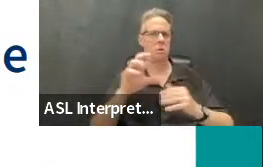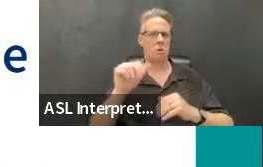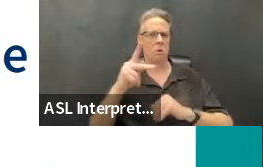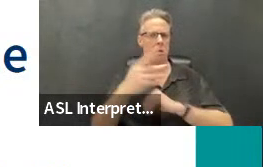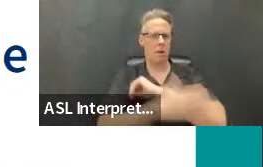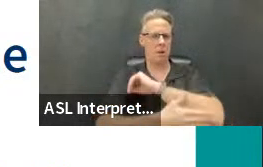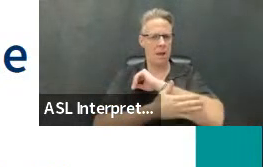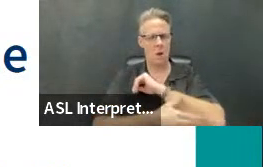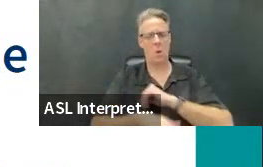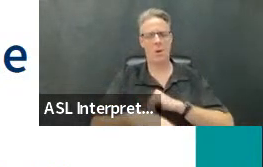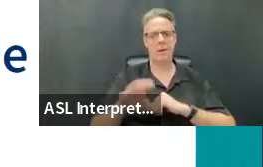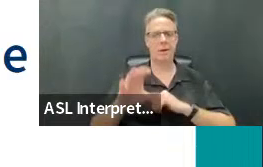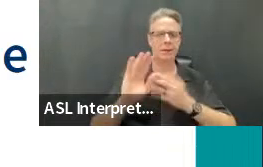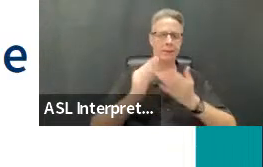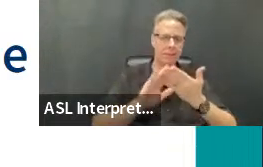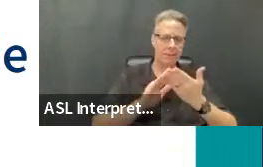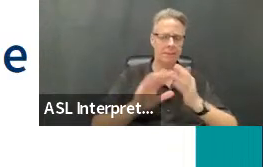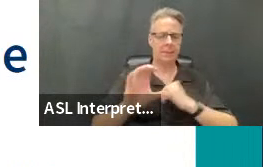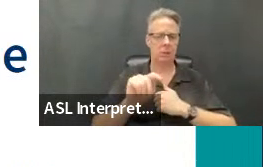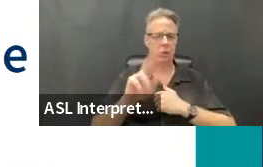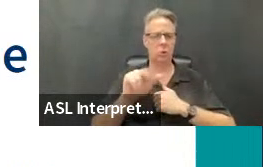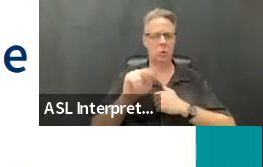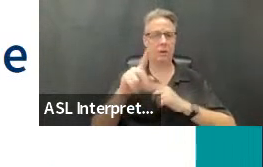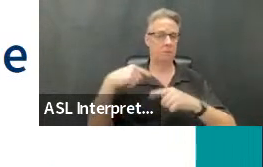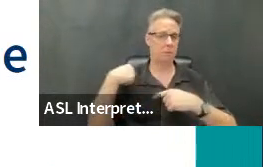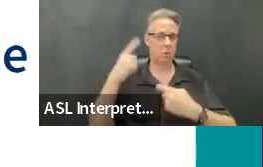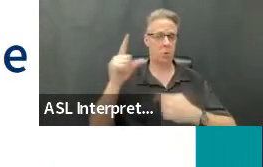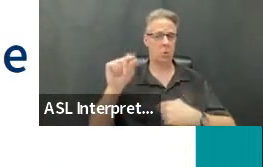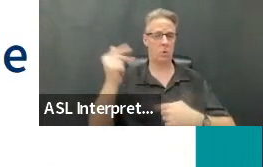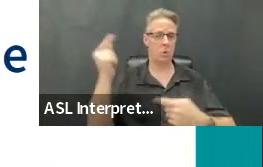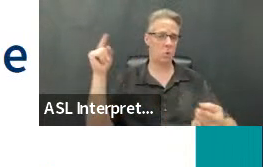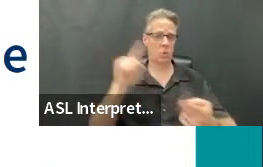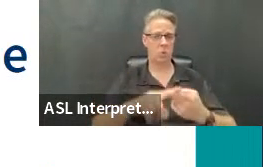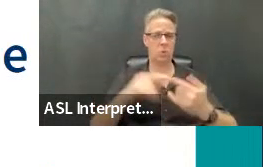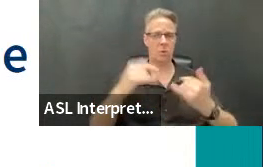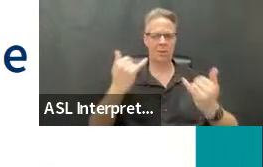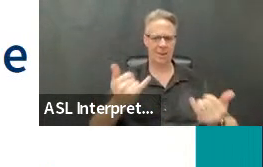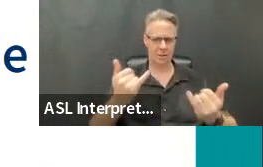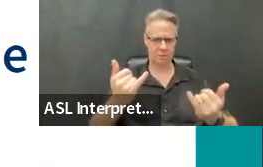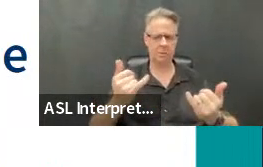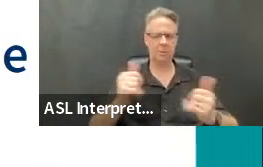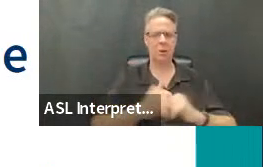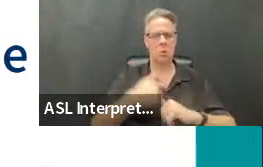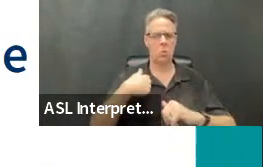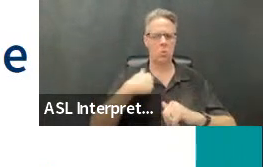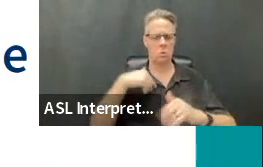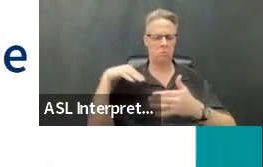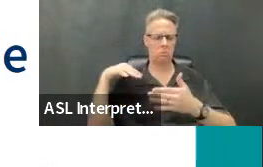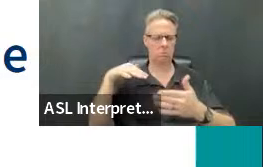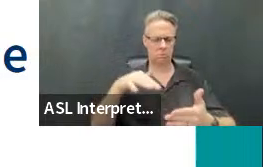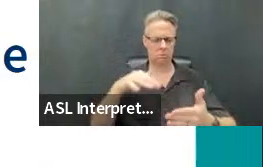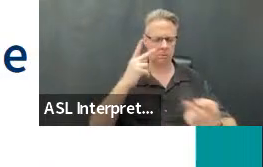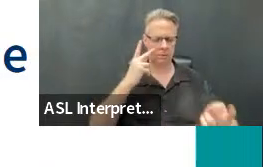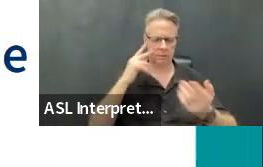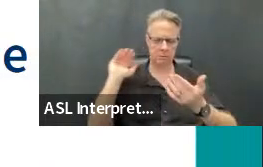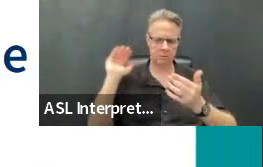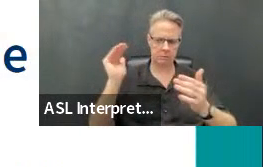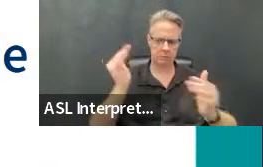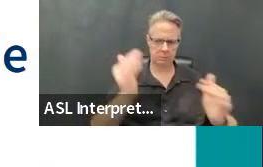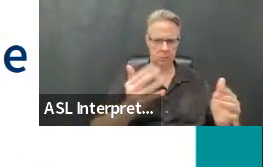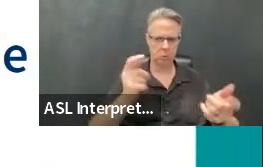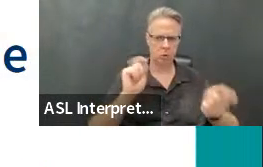at the city, at C-Tran have done since 2013 when the previous program ended, so that we can kind of understand what's changed in terms of finding the